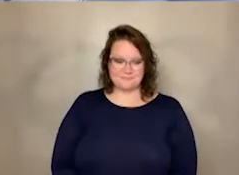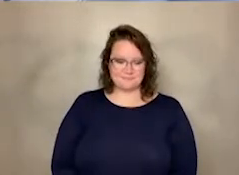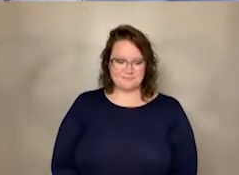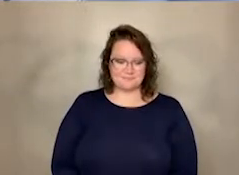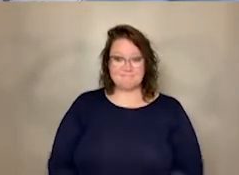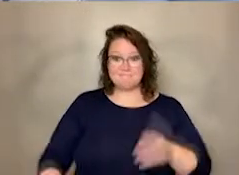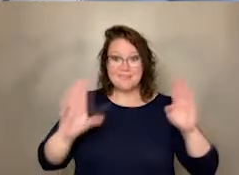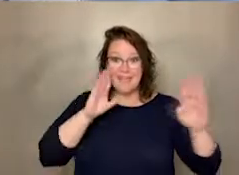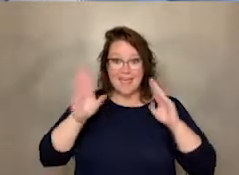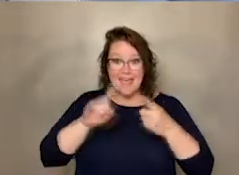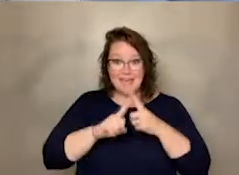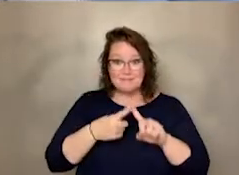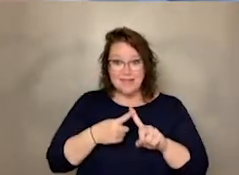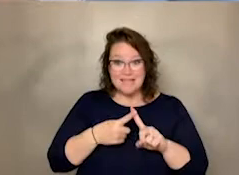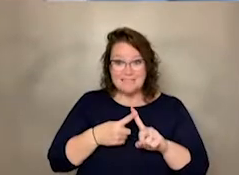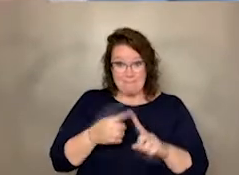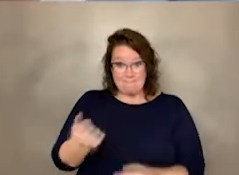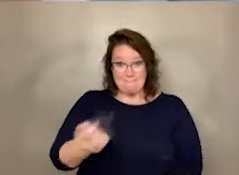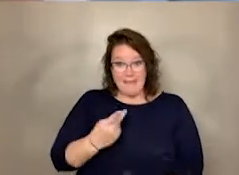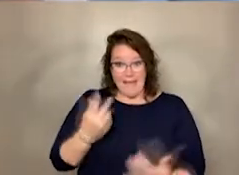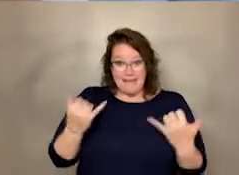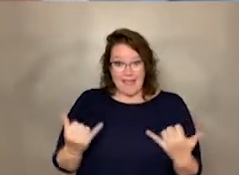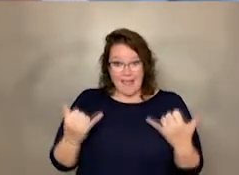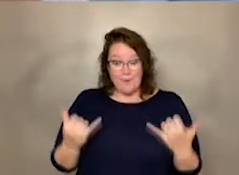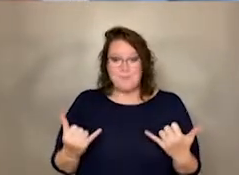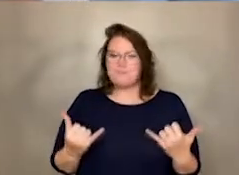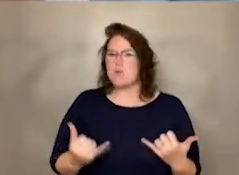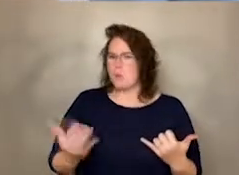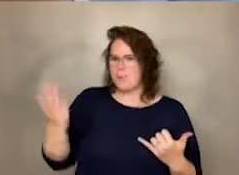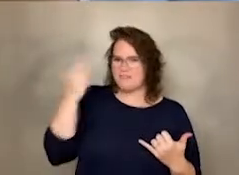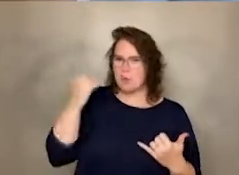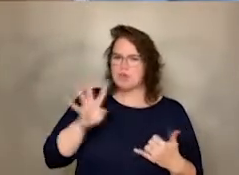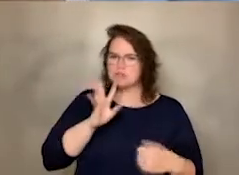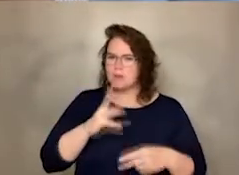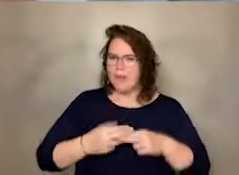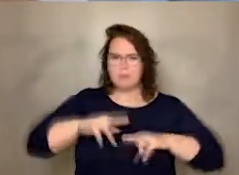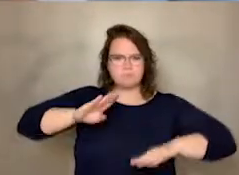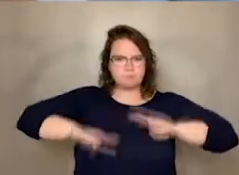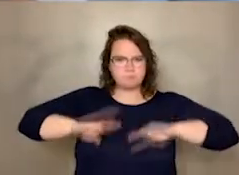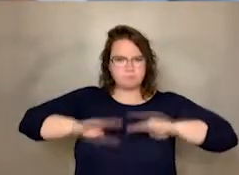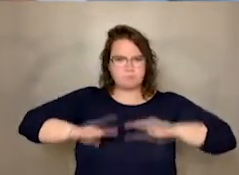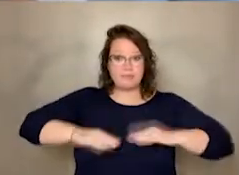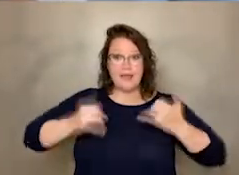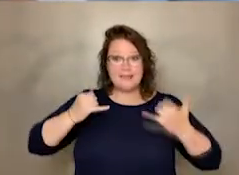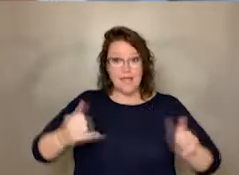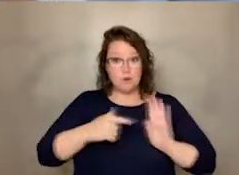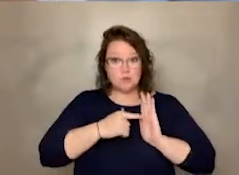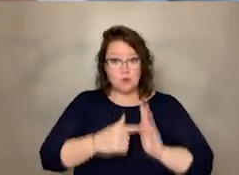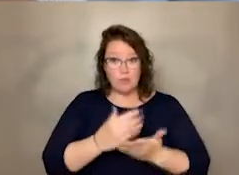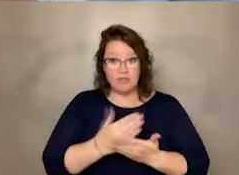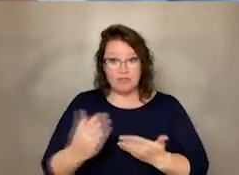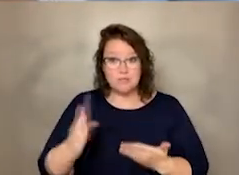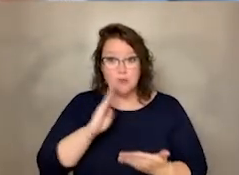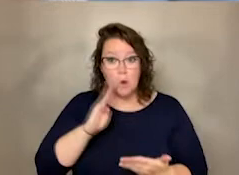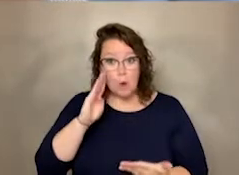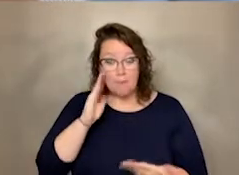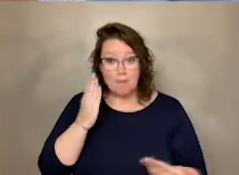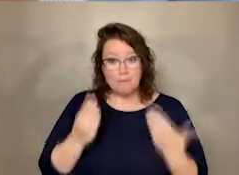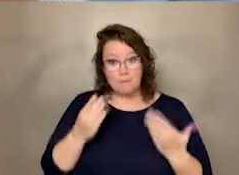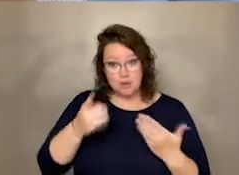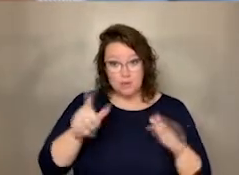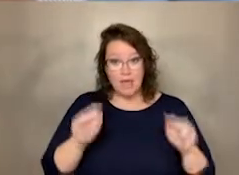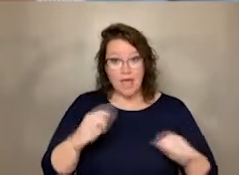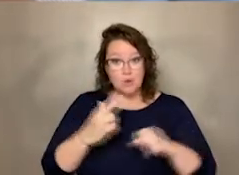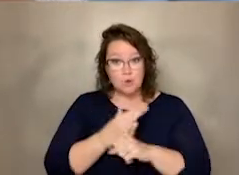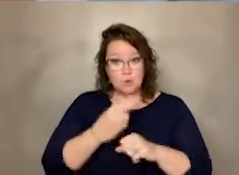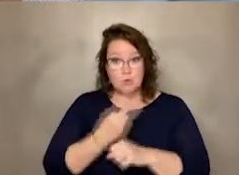Hey friends, we're back. So we talked about percussions, and now we're going to show you some things from your house that you maybe can make some instruments